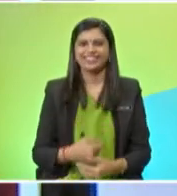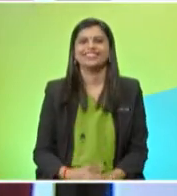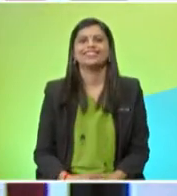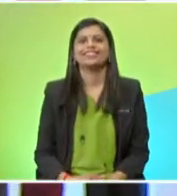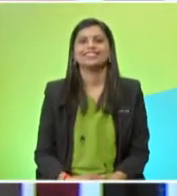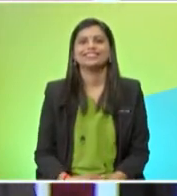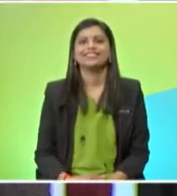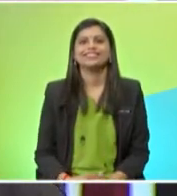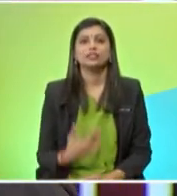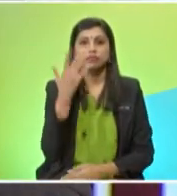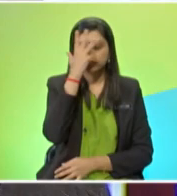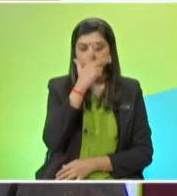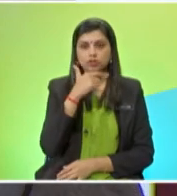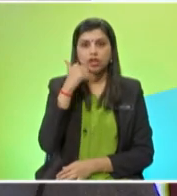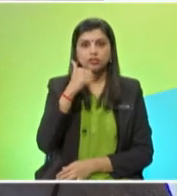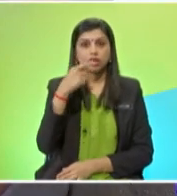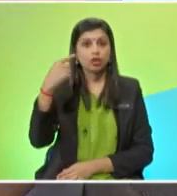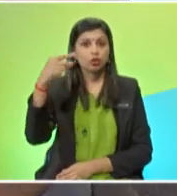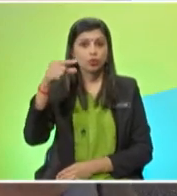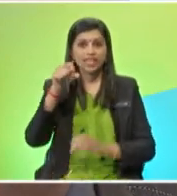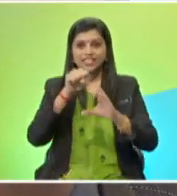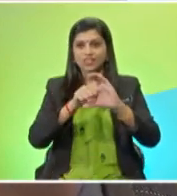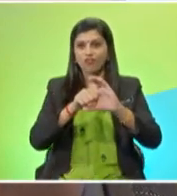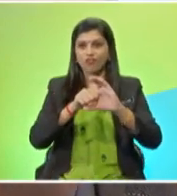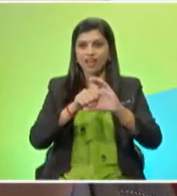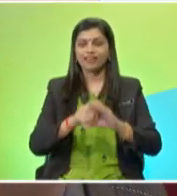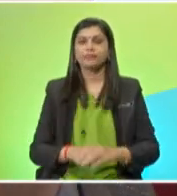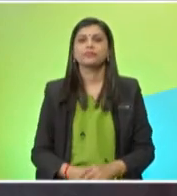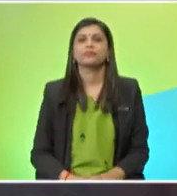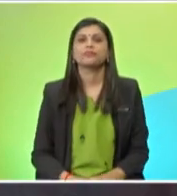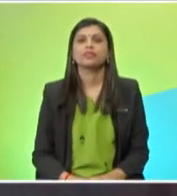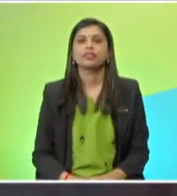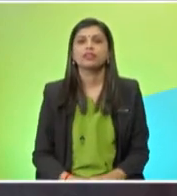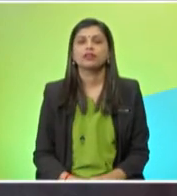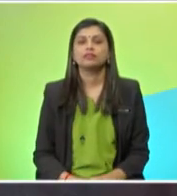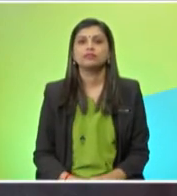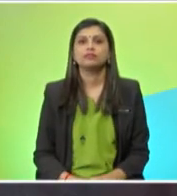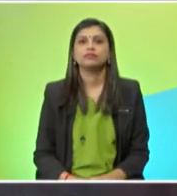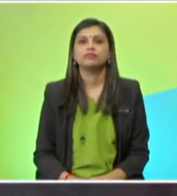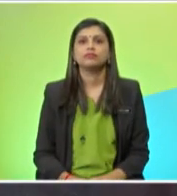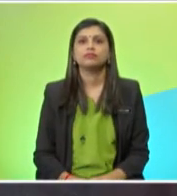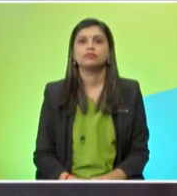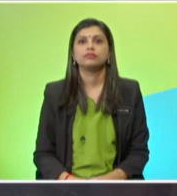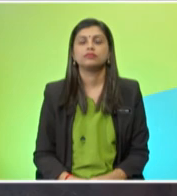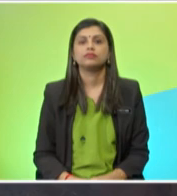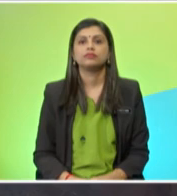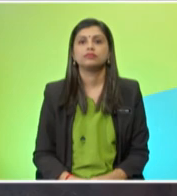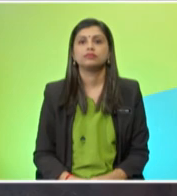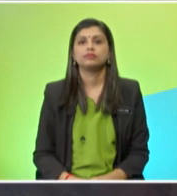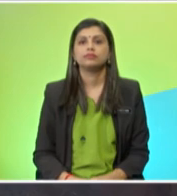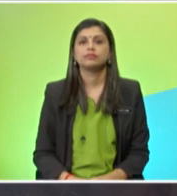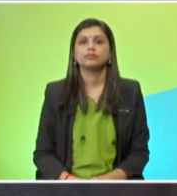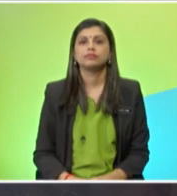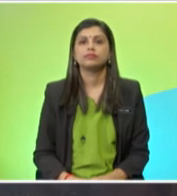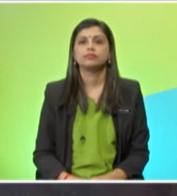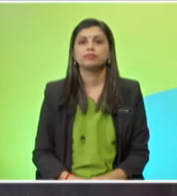It's a green sofa. It's a nice, beautiful green sofa. Okay. Last but not least, I have another question to ask.